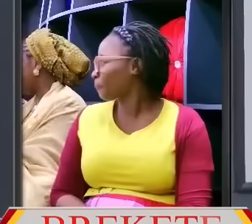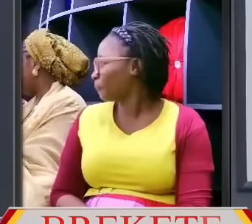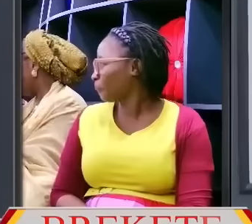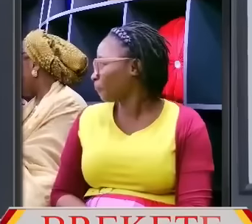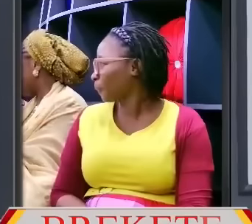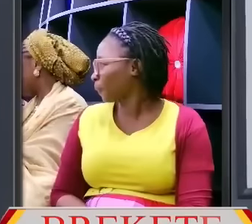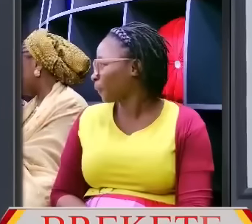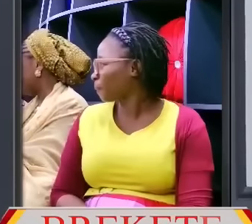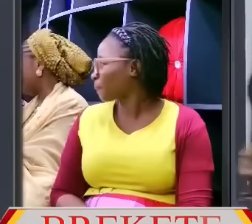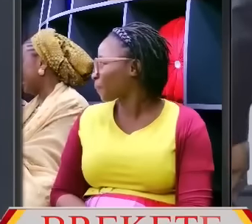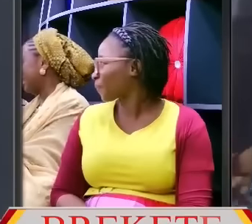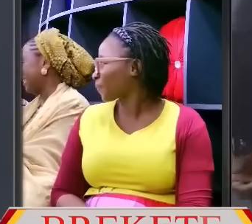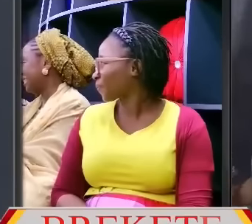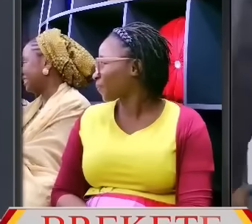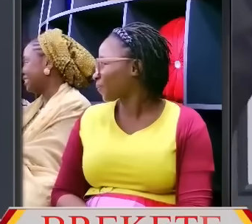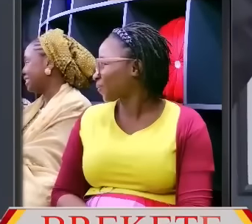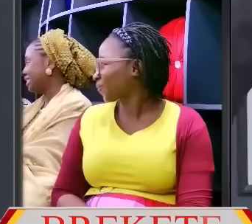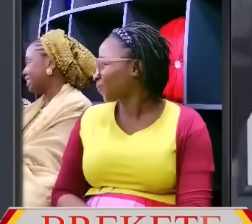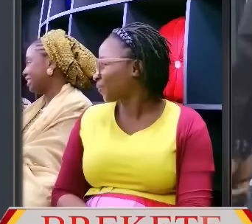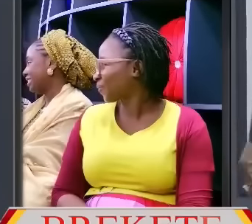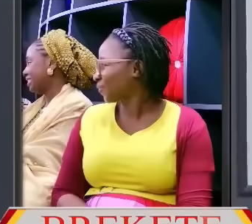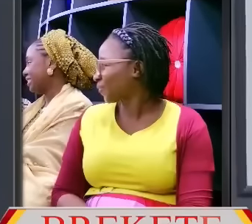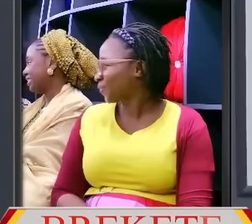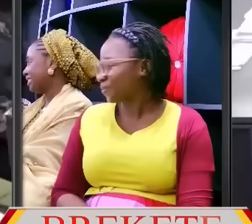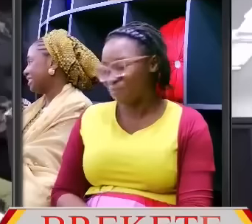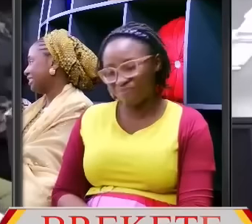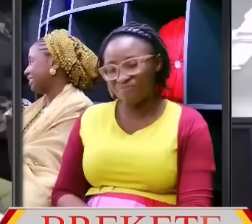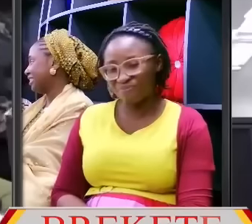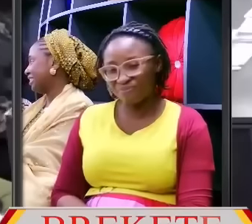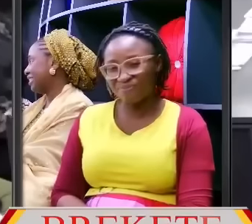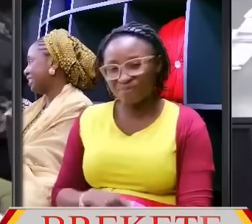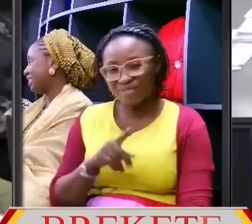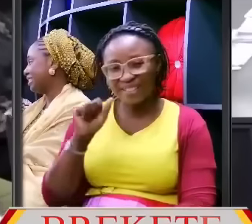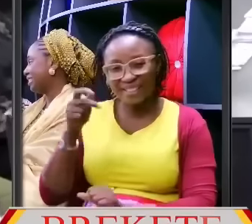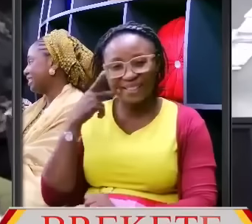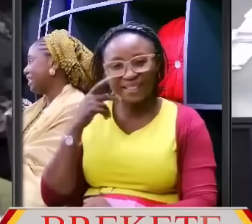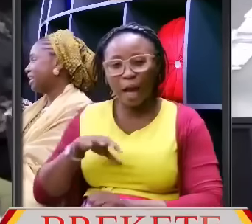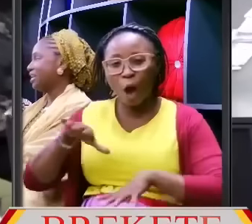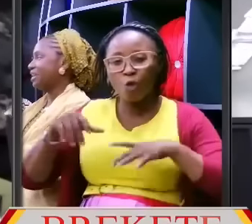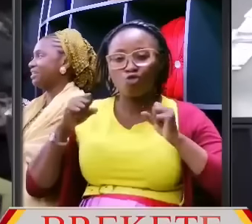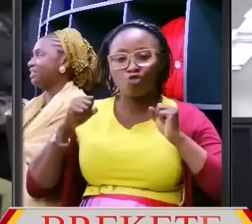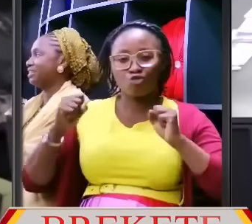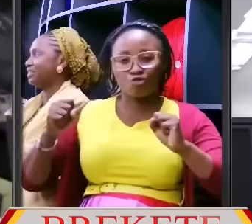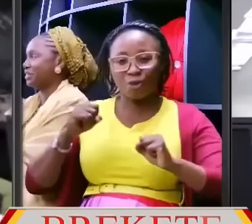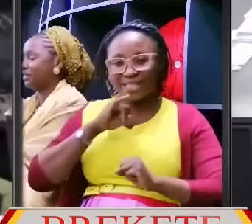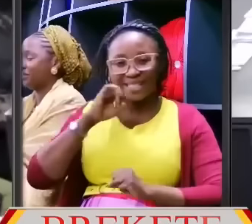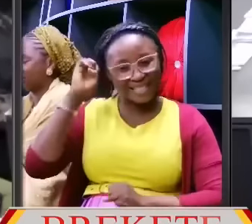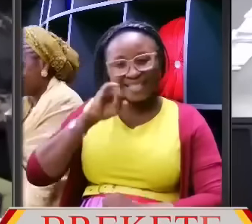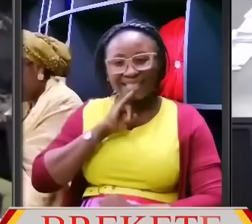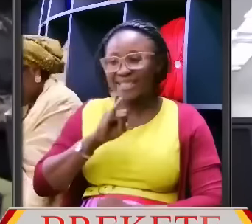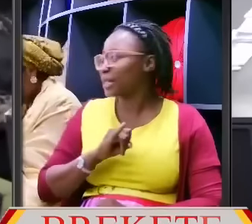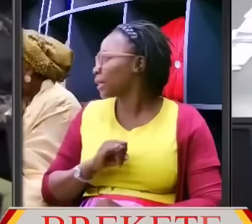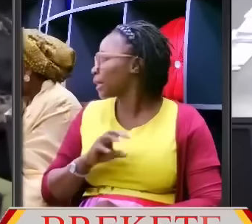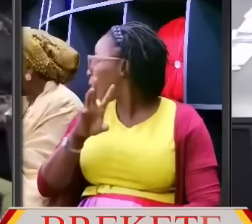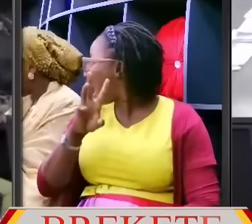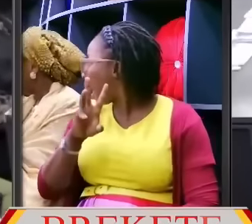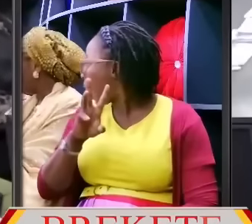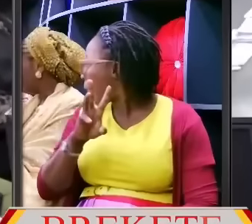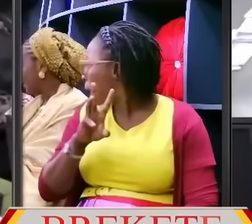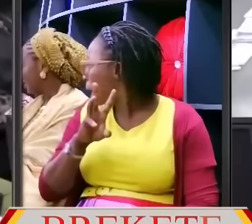sir. No, this man like strong. This. Ordinary president. No, this man like this. Strong. You see, not like this. And he's 60 years. He's 60